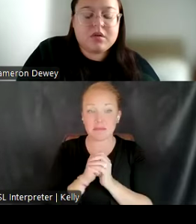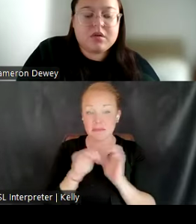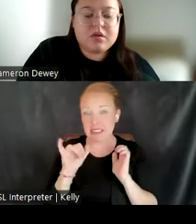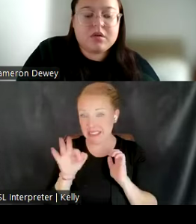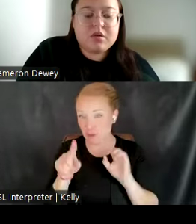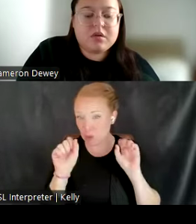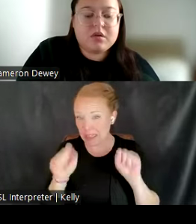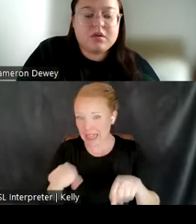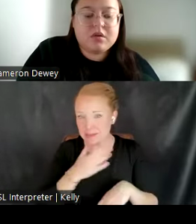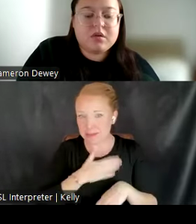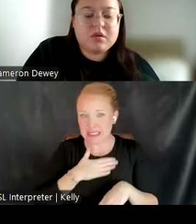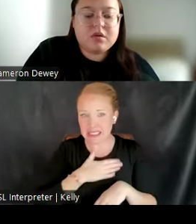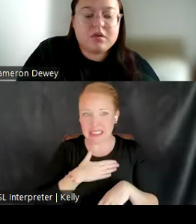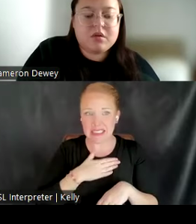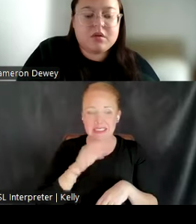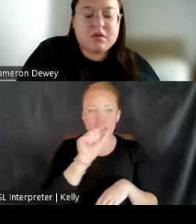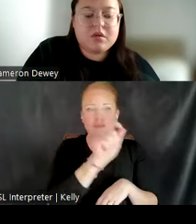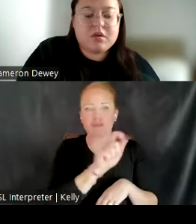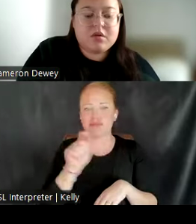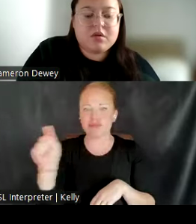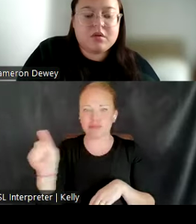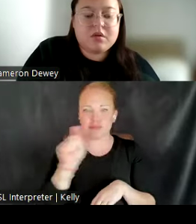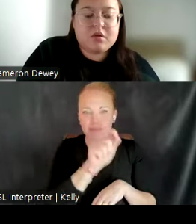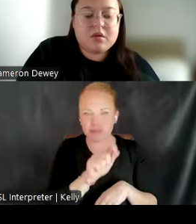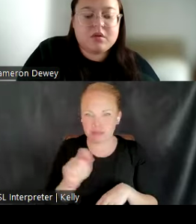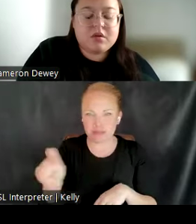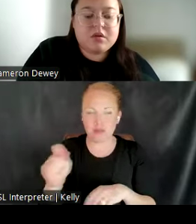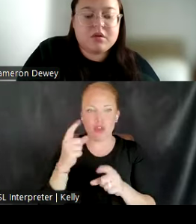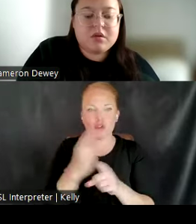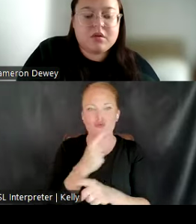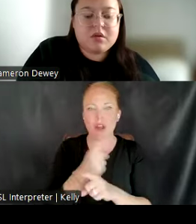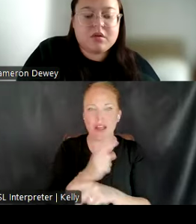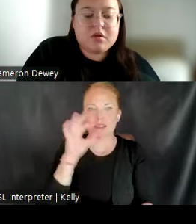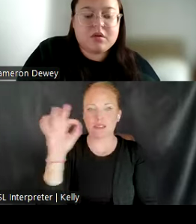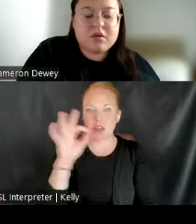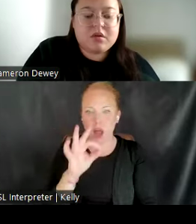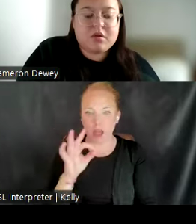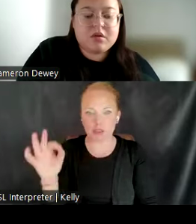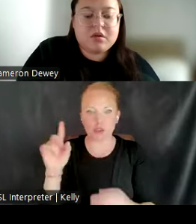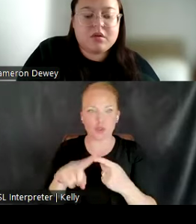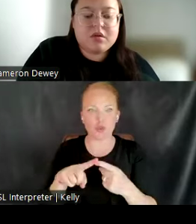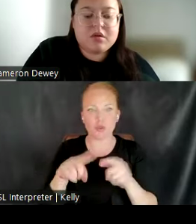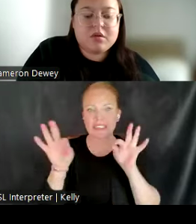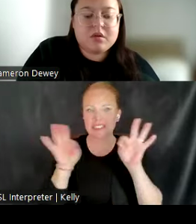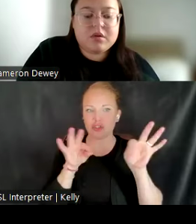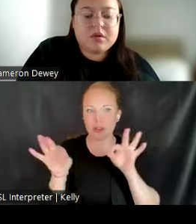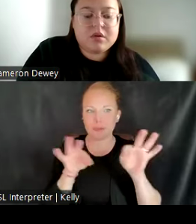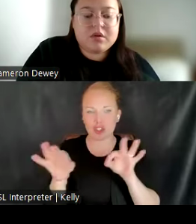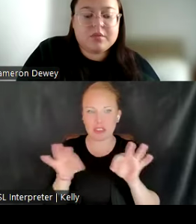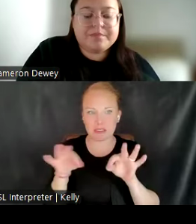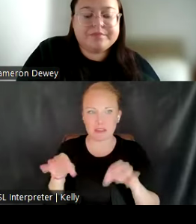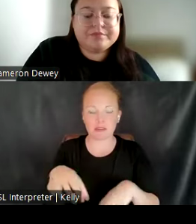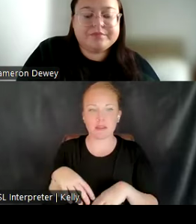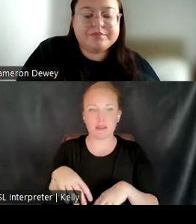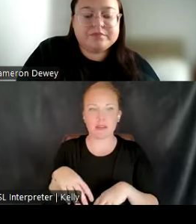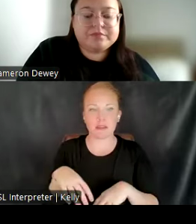guys could drag the correct dot to the description to differentiate between bottom up